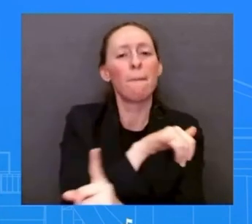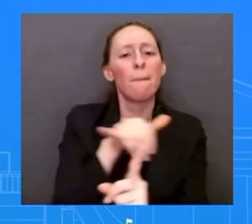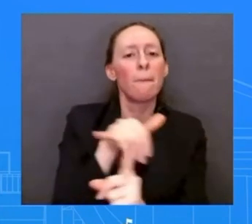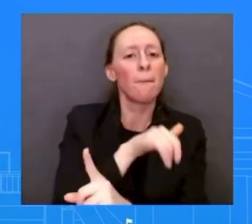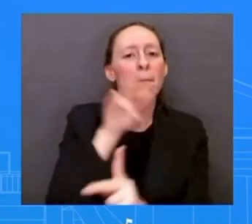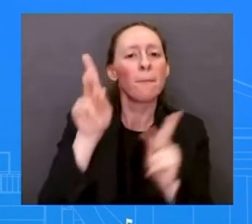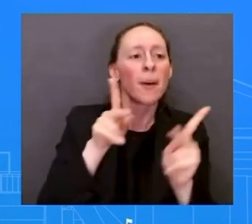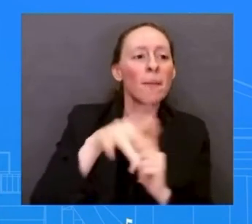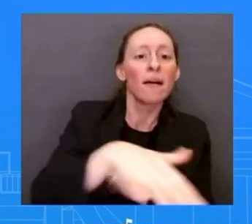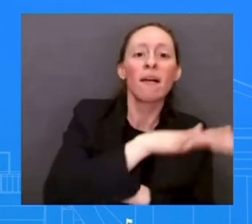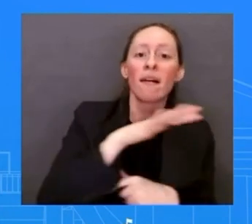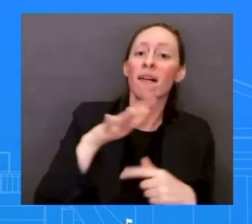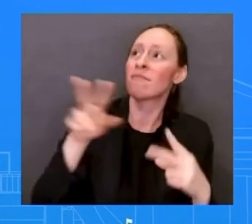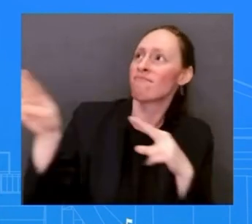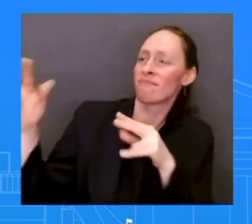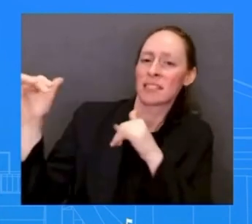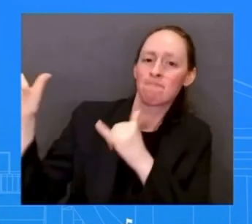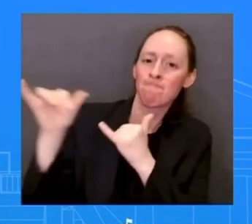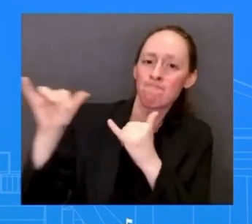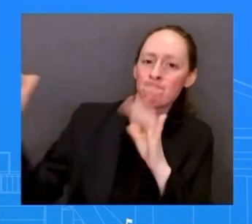taken, again, almost from day one.